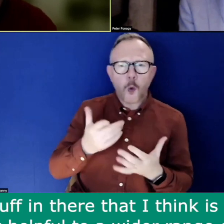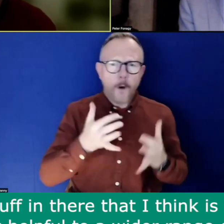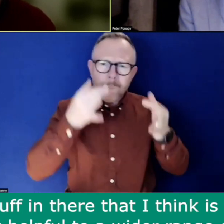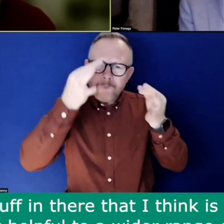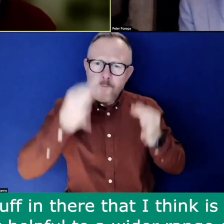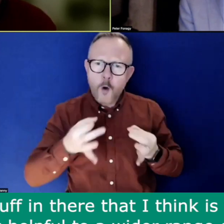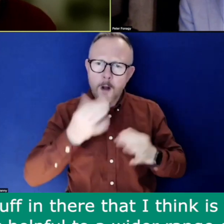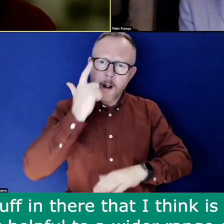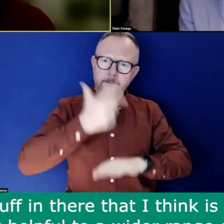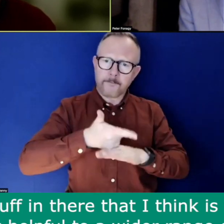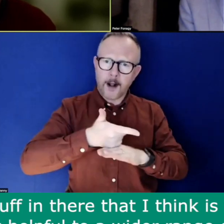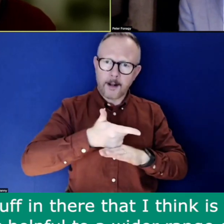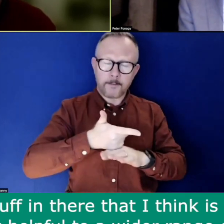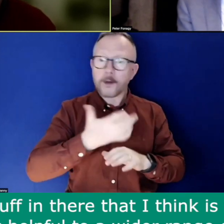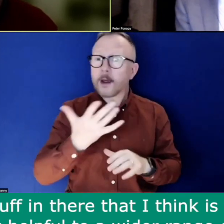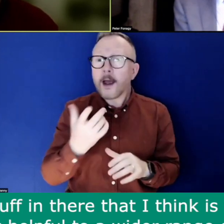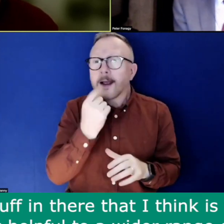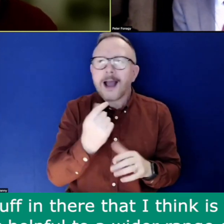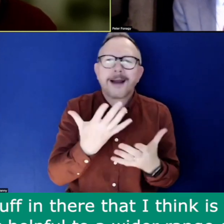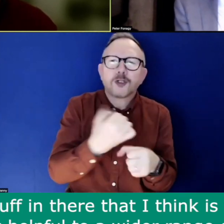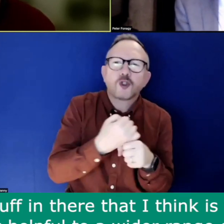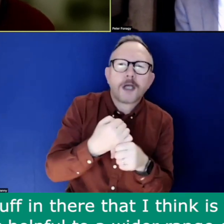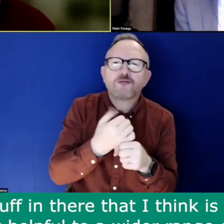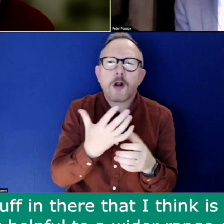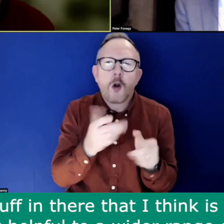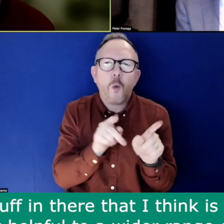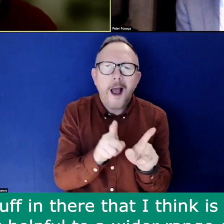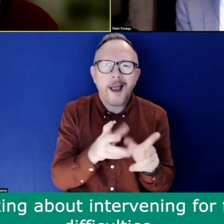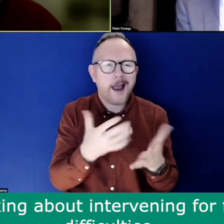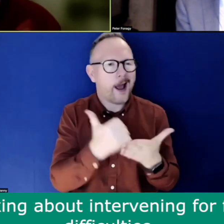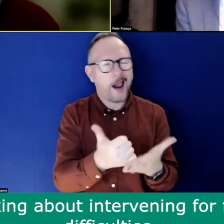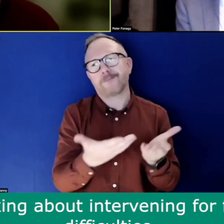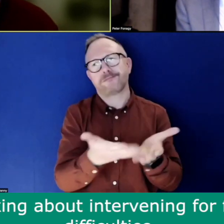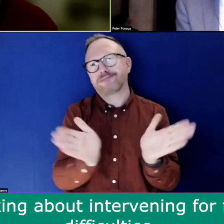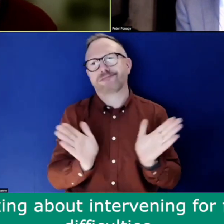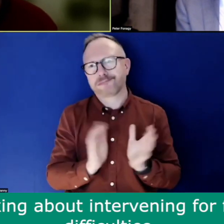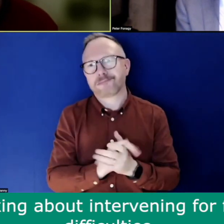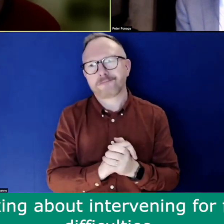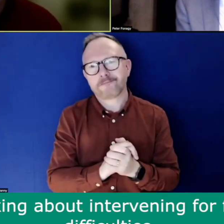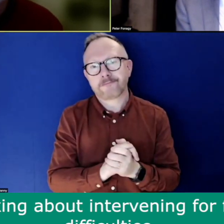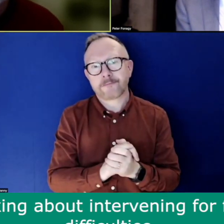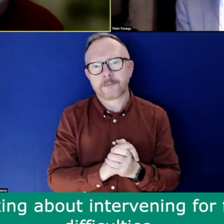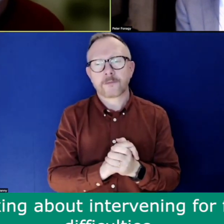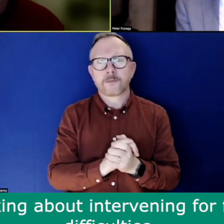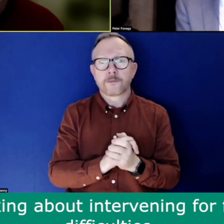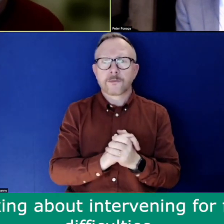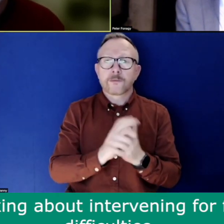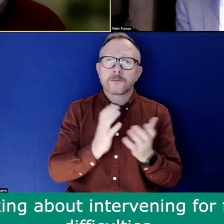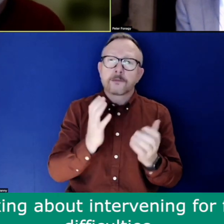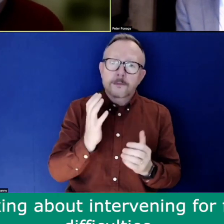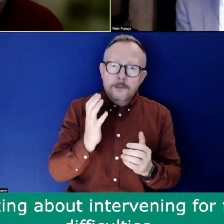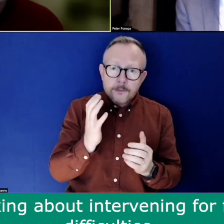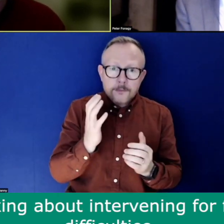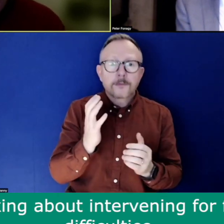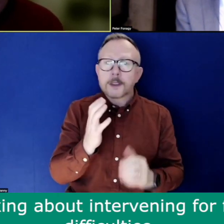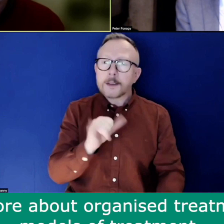stuff in there that I think is very, very powerful and very, very helpful to a wider range of people. Obviously, if we're thinking about intervening for families who are